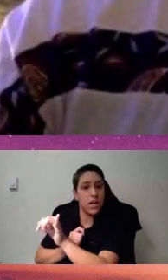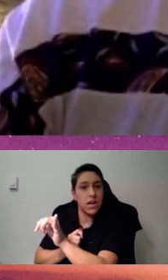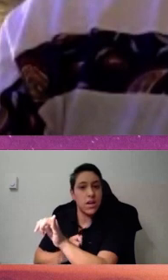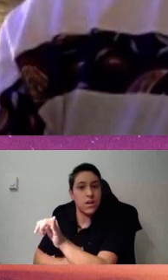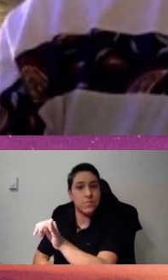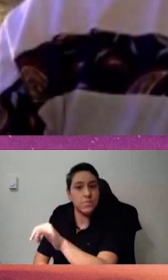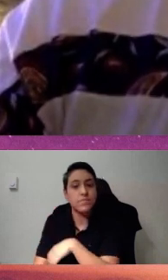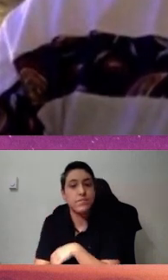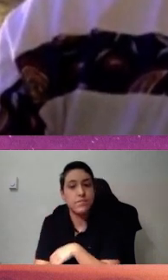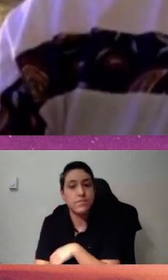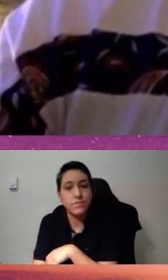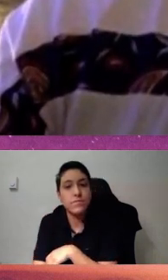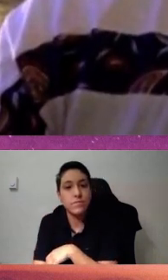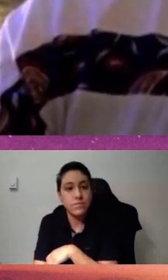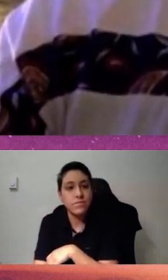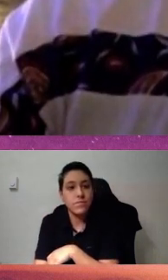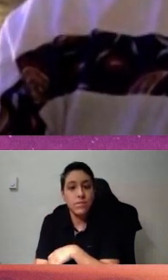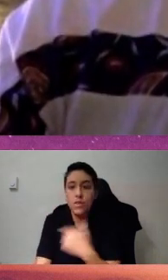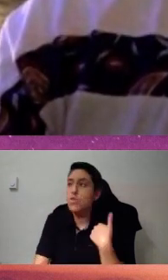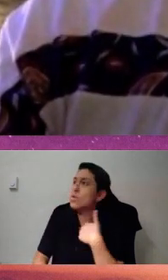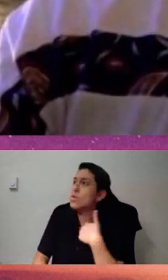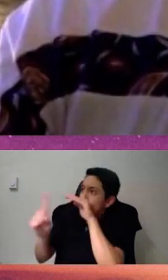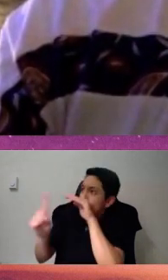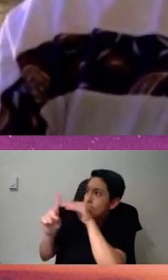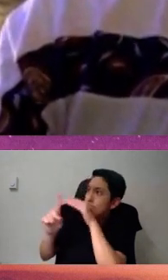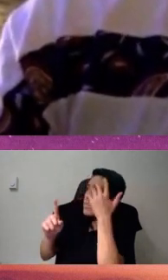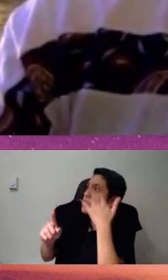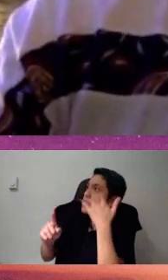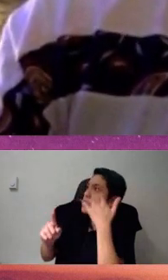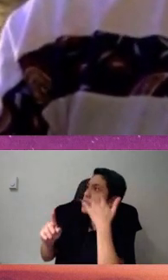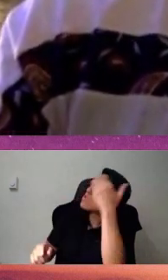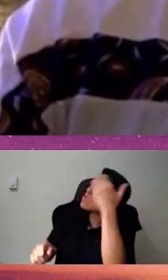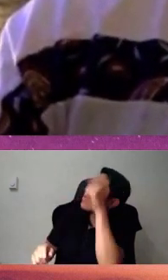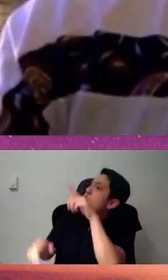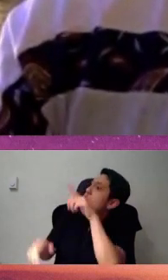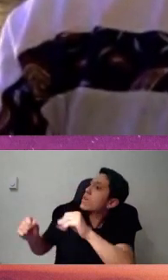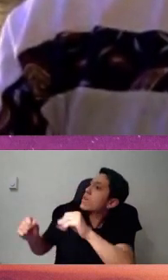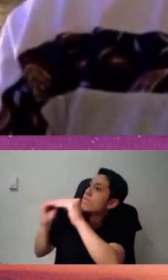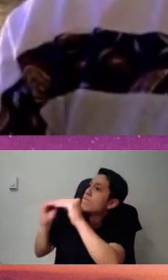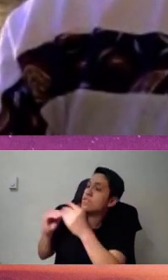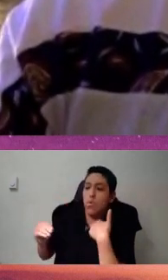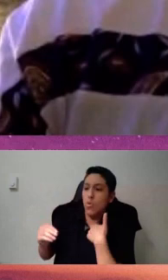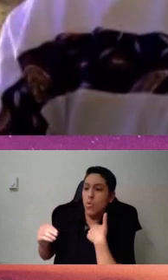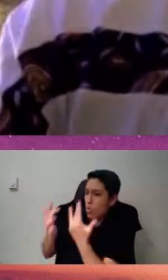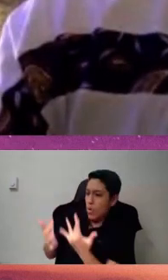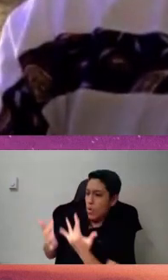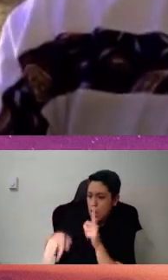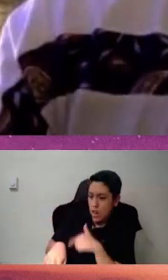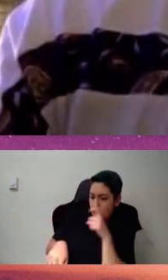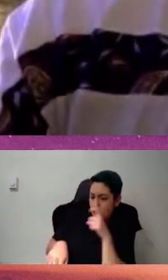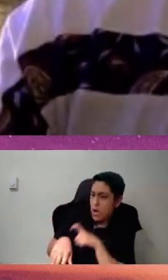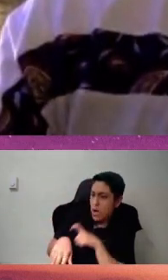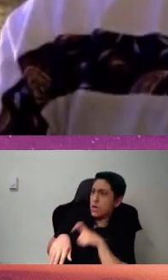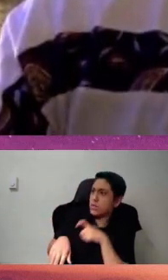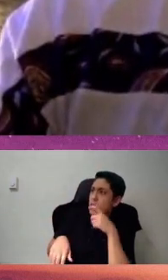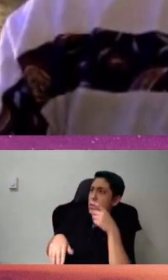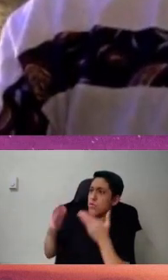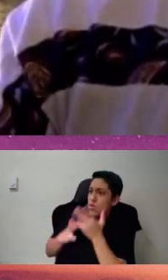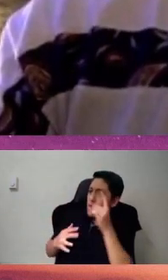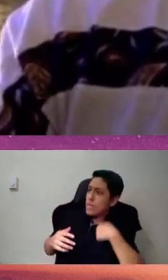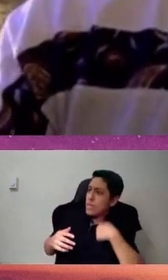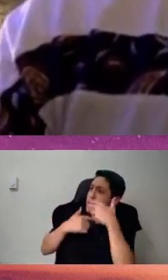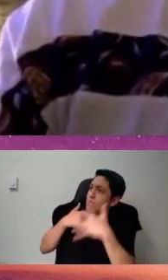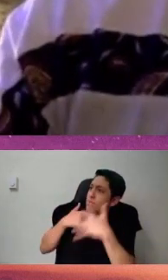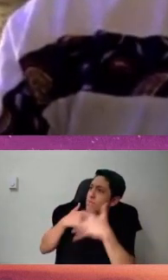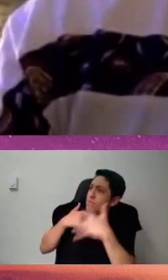you because we know that you are capable. And we've been waiting for a long time through this bloodline for someone to come along who is